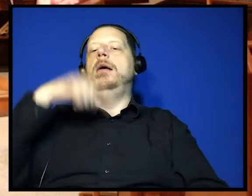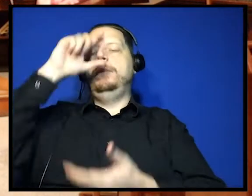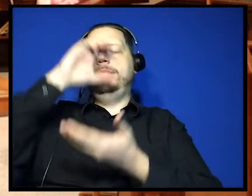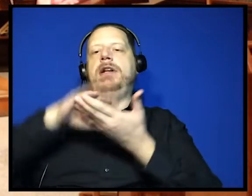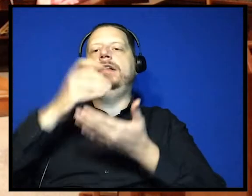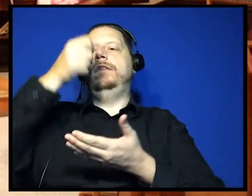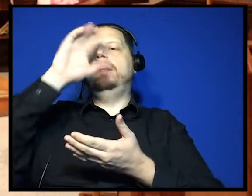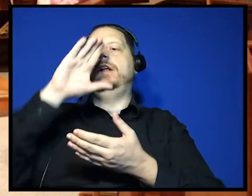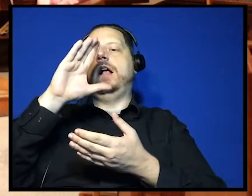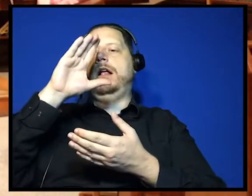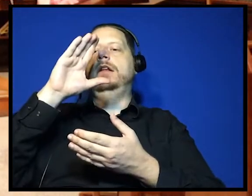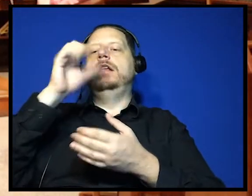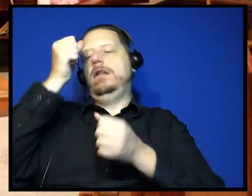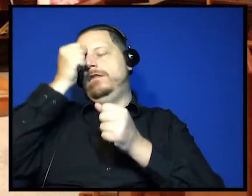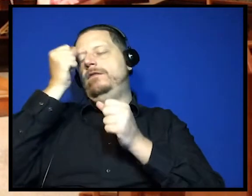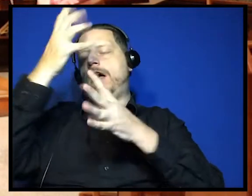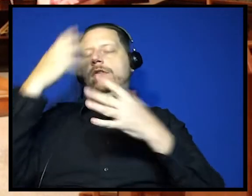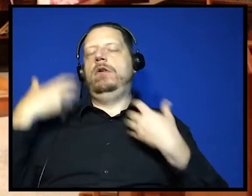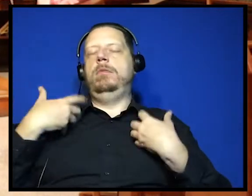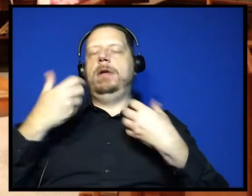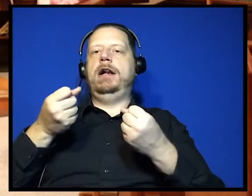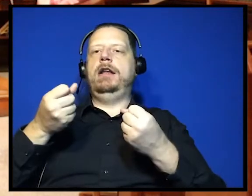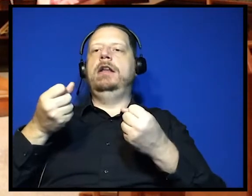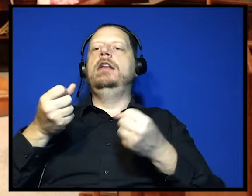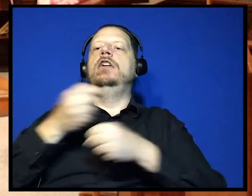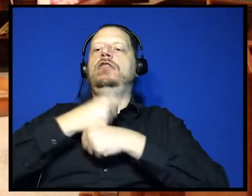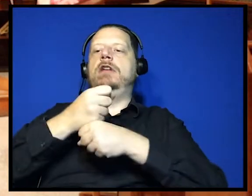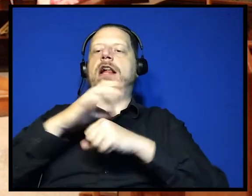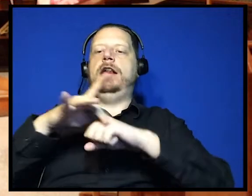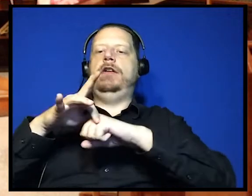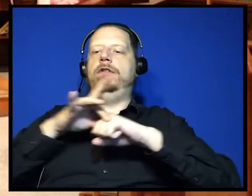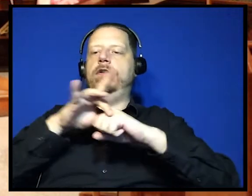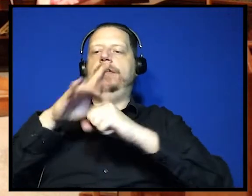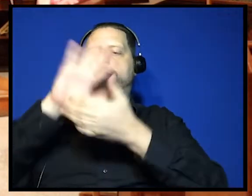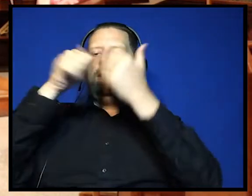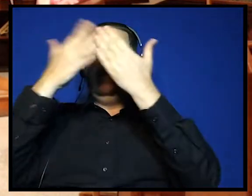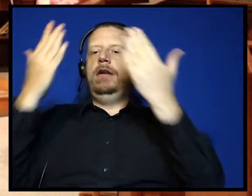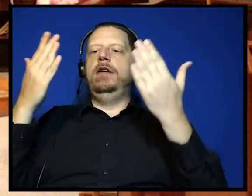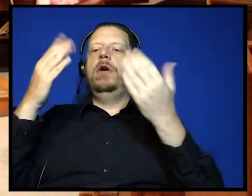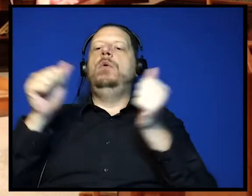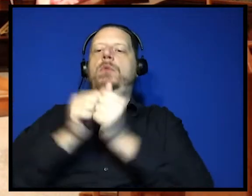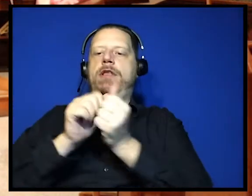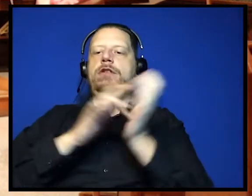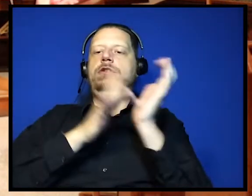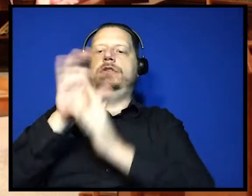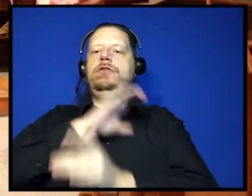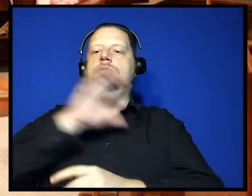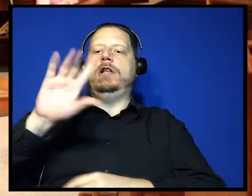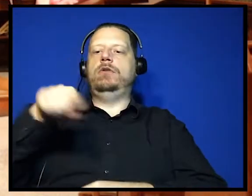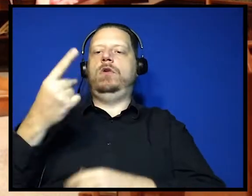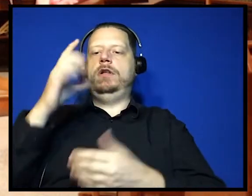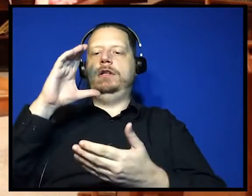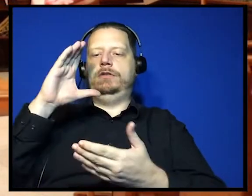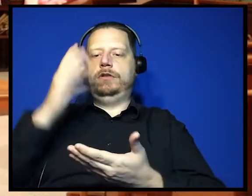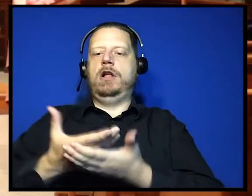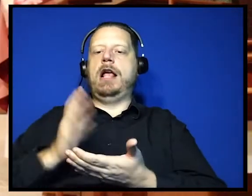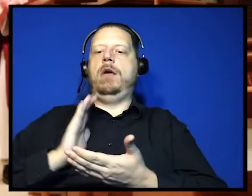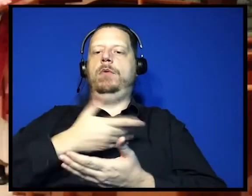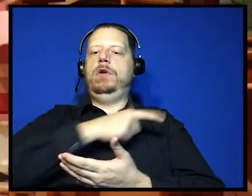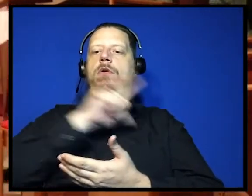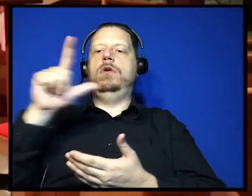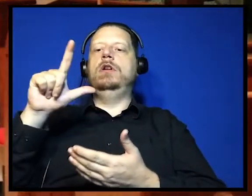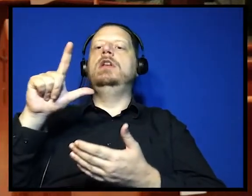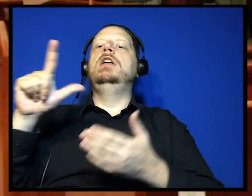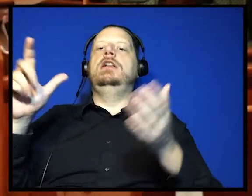believe in God, the Father Almighty, creator of heaven and earth, and in Jesus Christ, his only Son, our